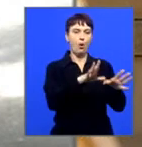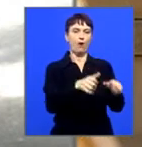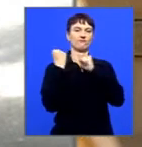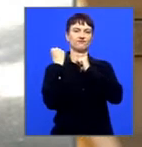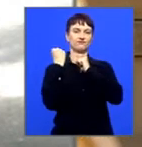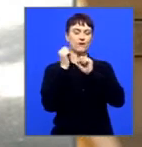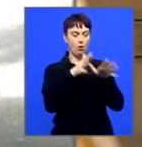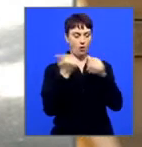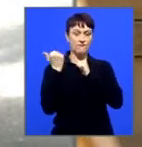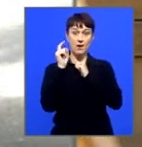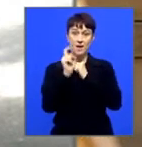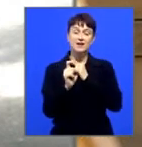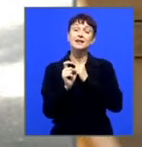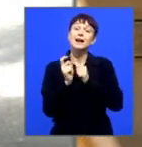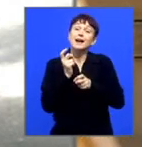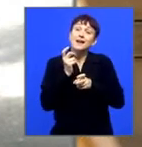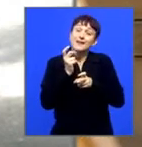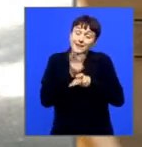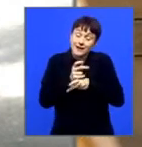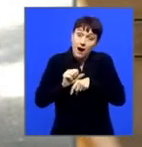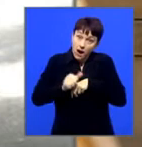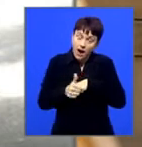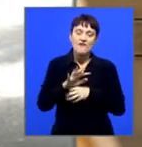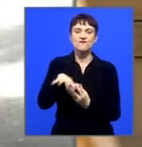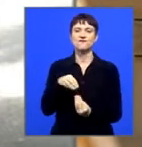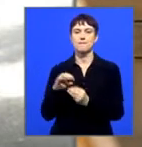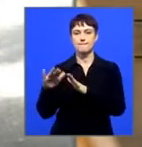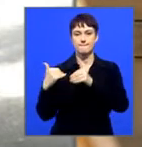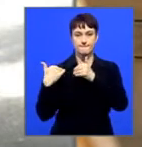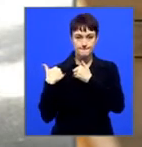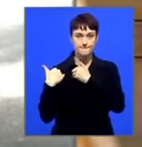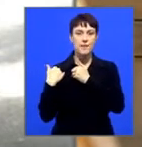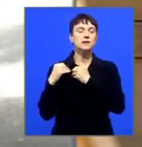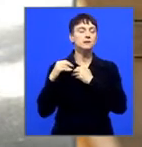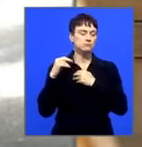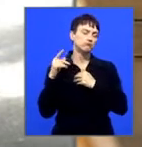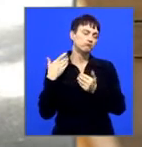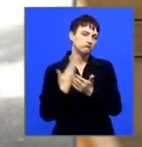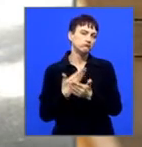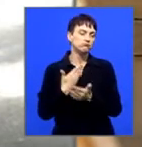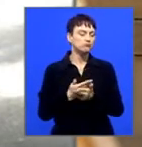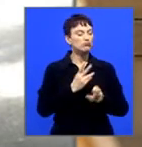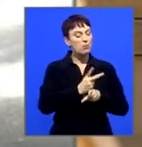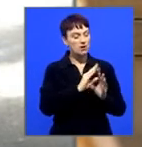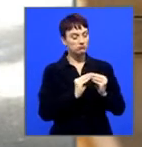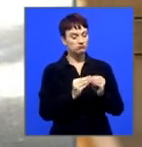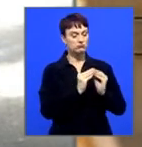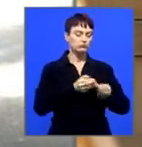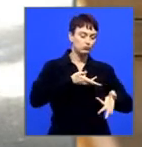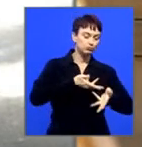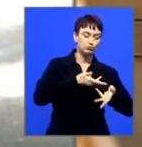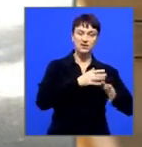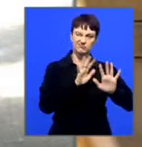viewing. What we see in the screen is motorcycles, ceremonial cycles, as well as the guard of